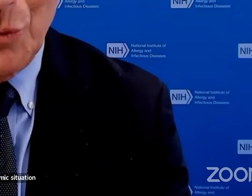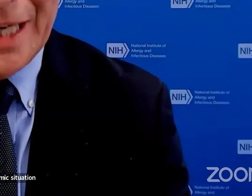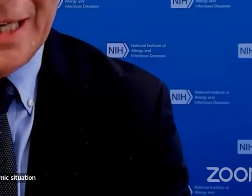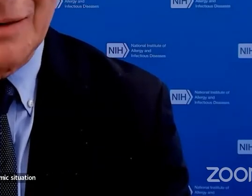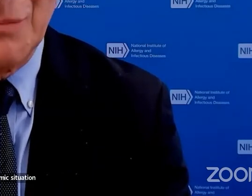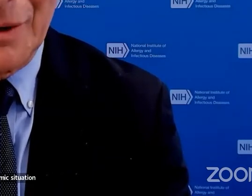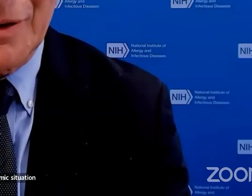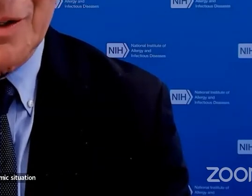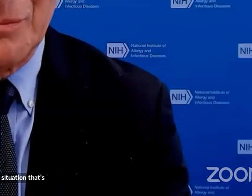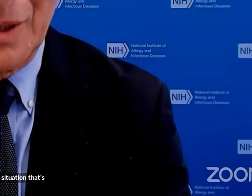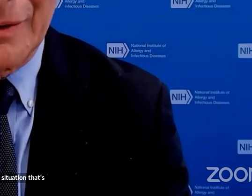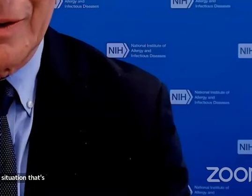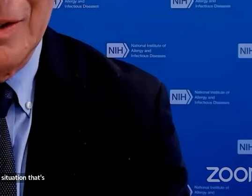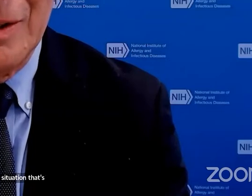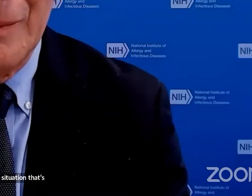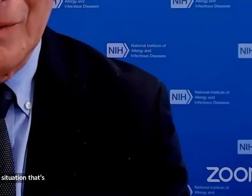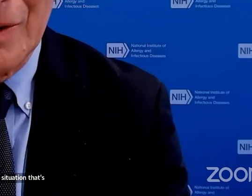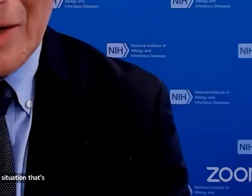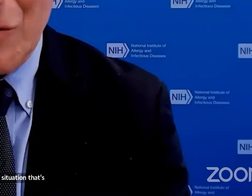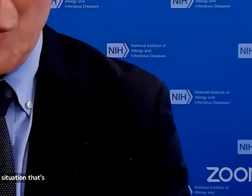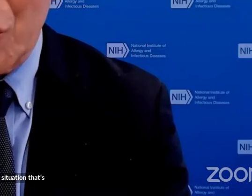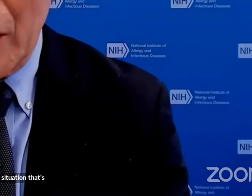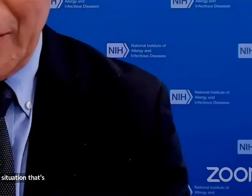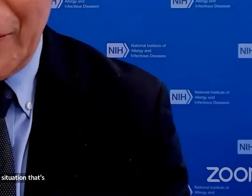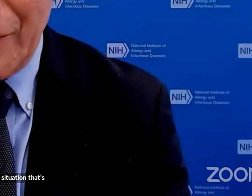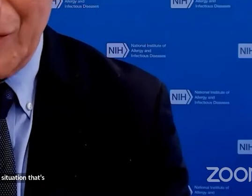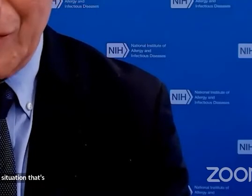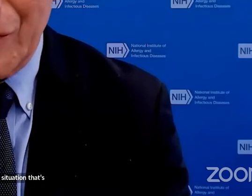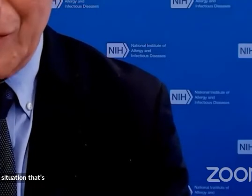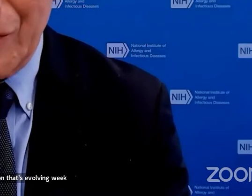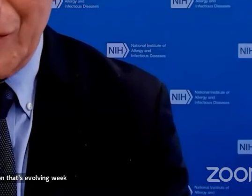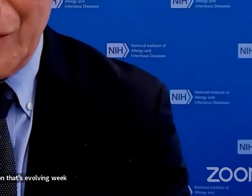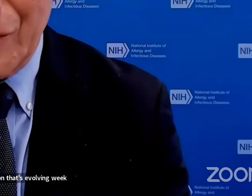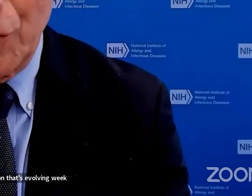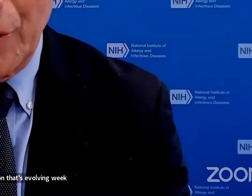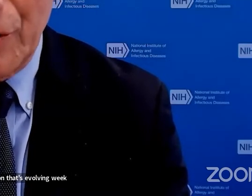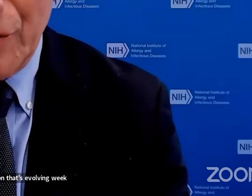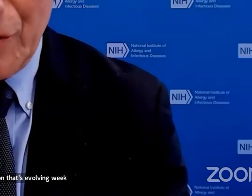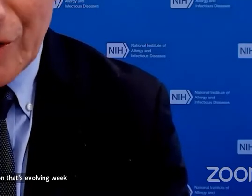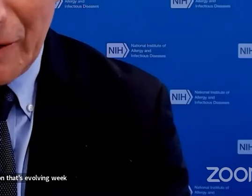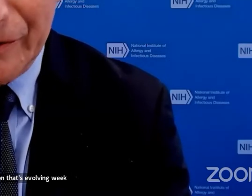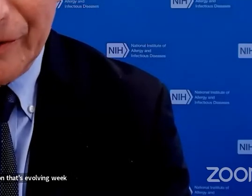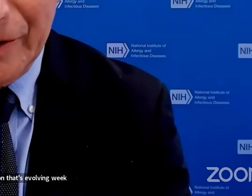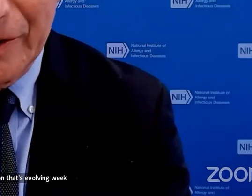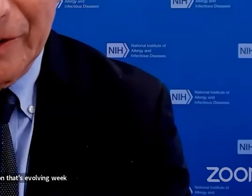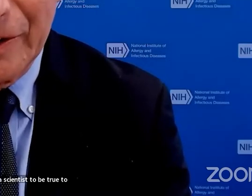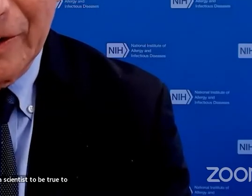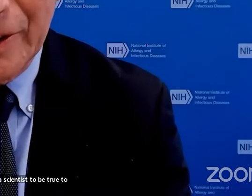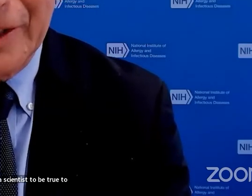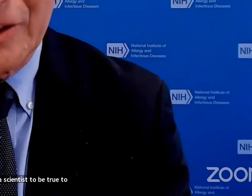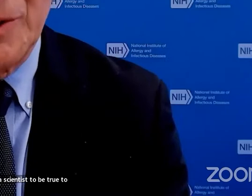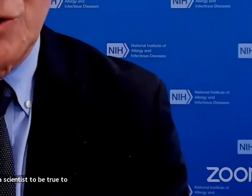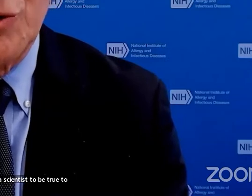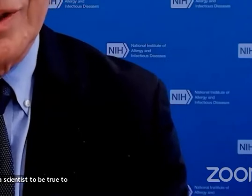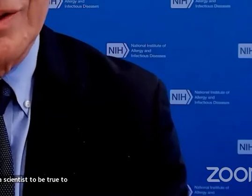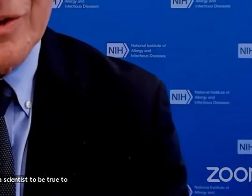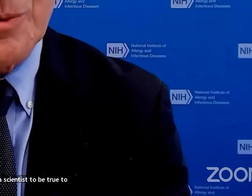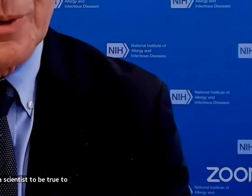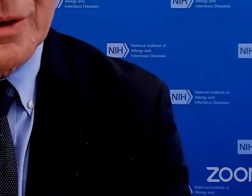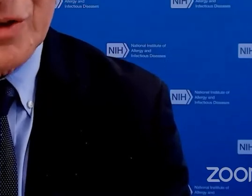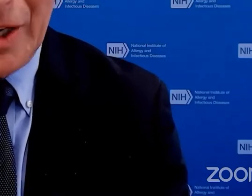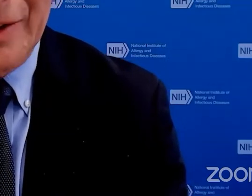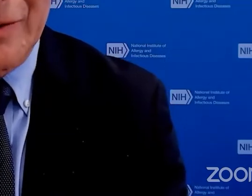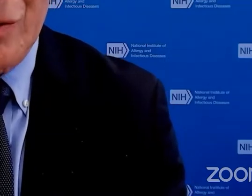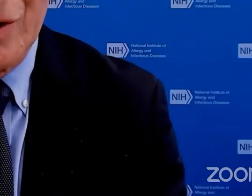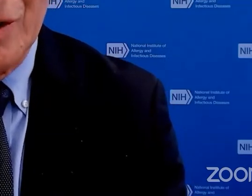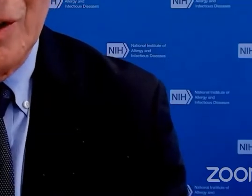week to week and month to month as a scientist to be true to yourself and to be true to